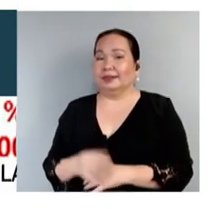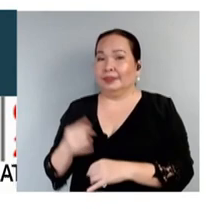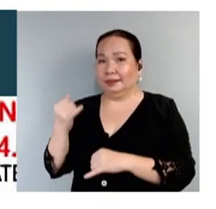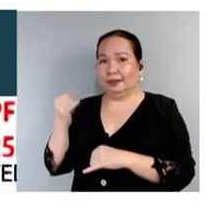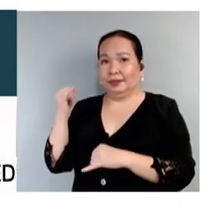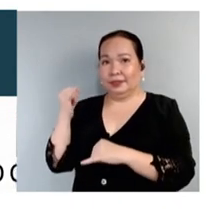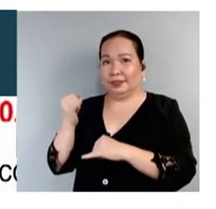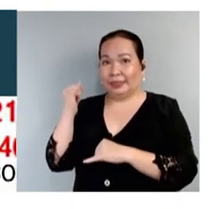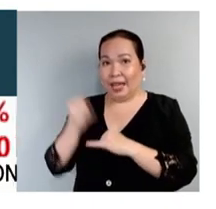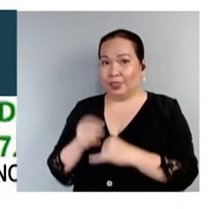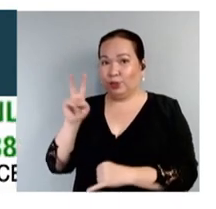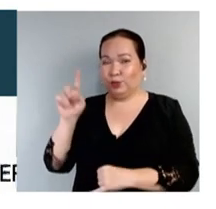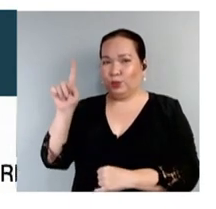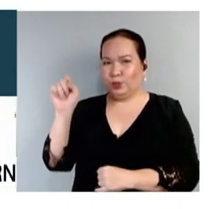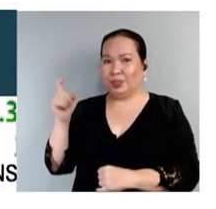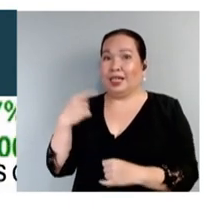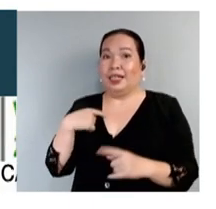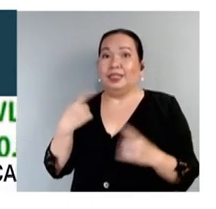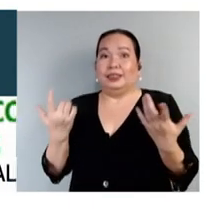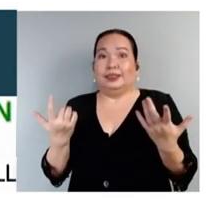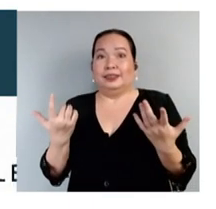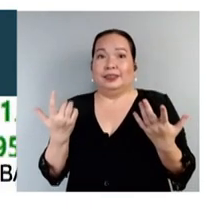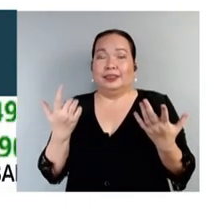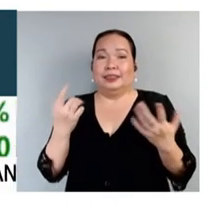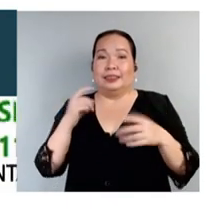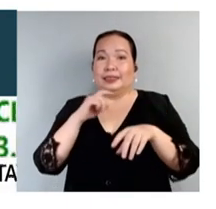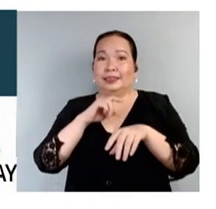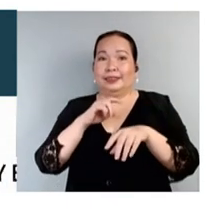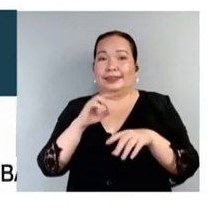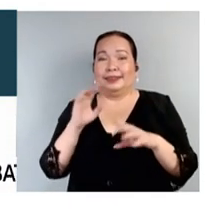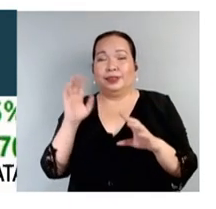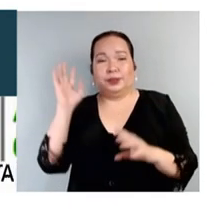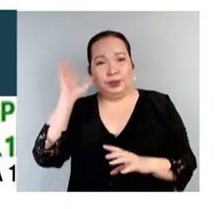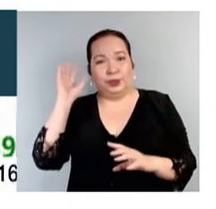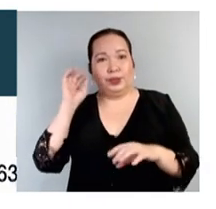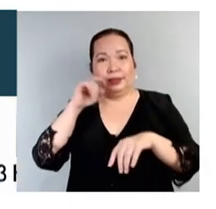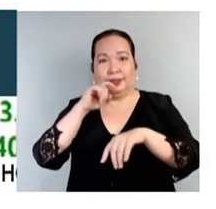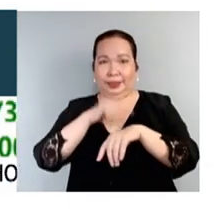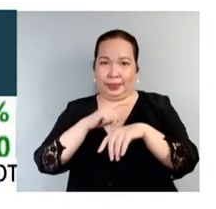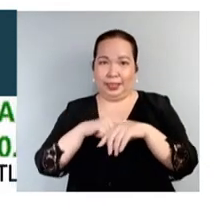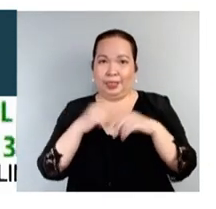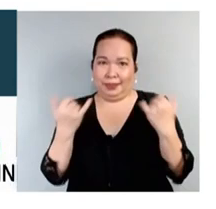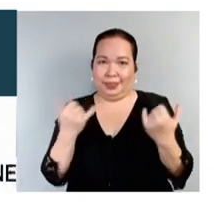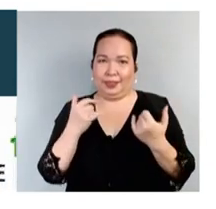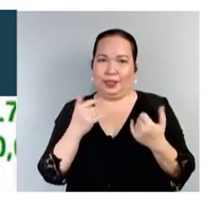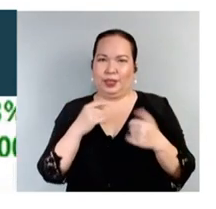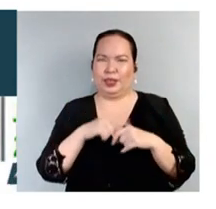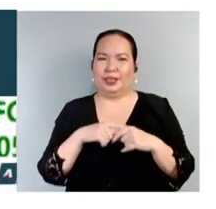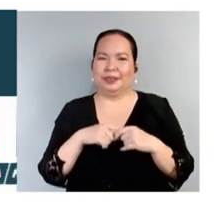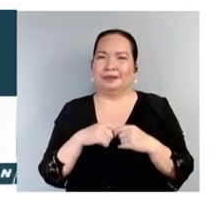times, and that's to say, the very least of what we're going through right now.